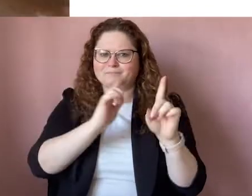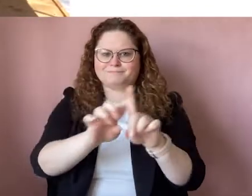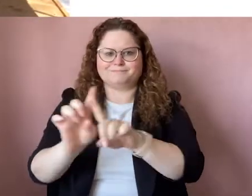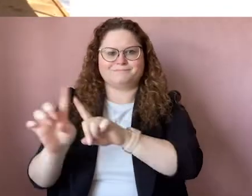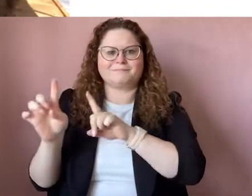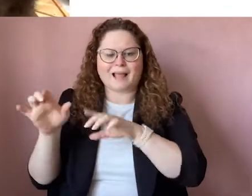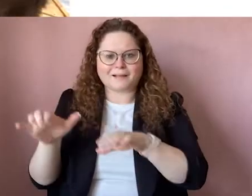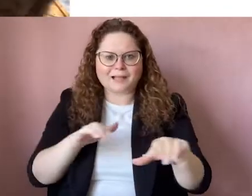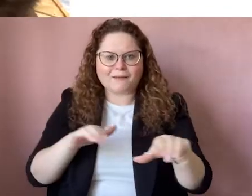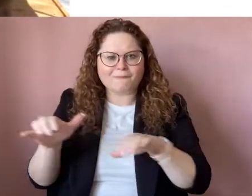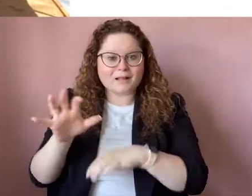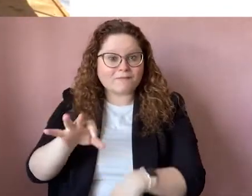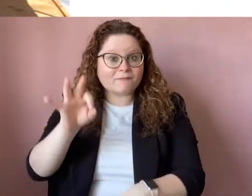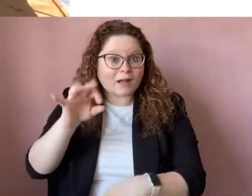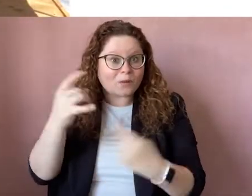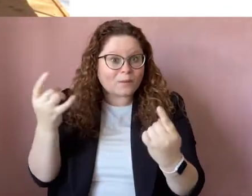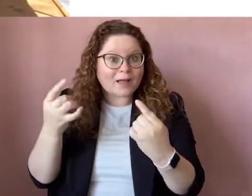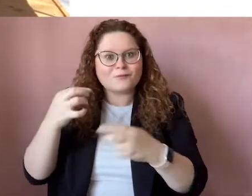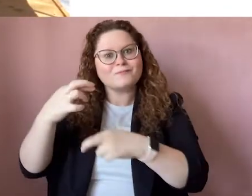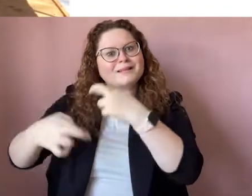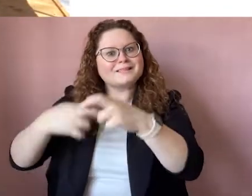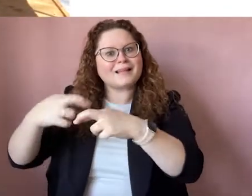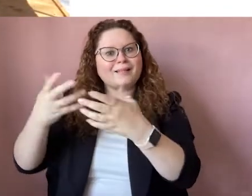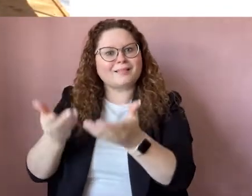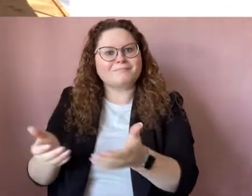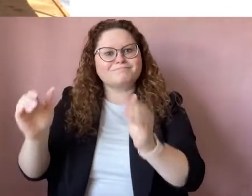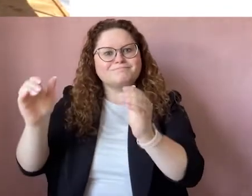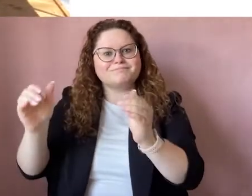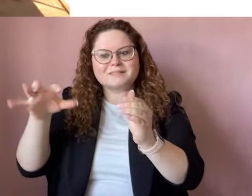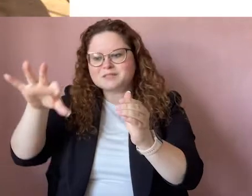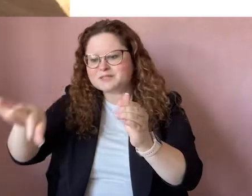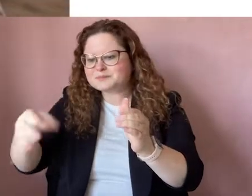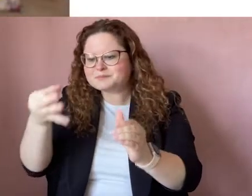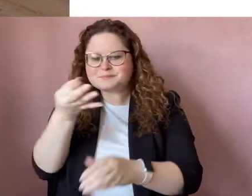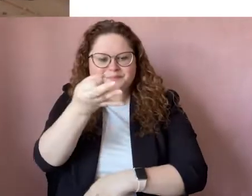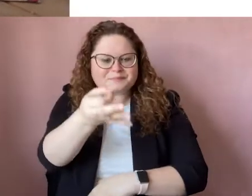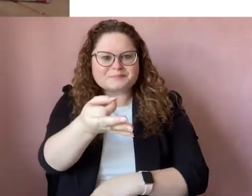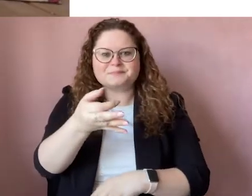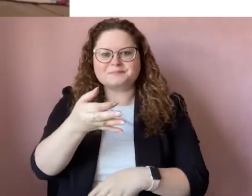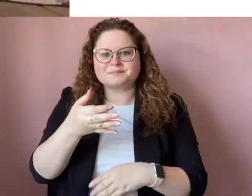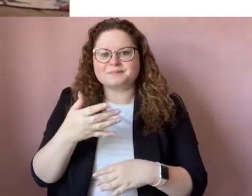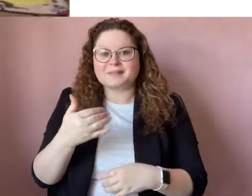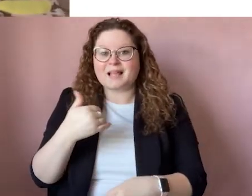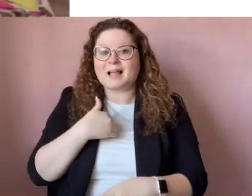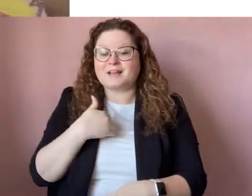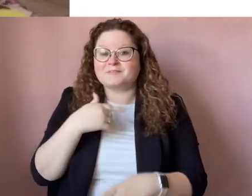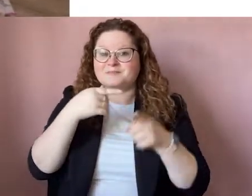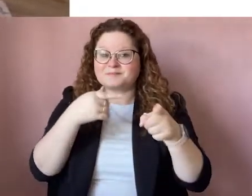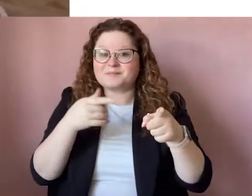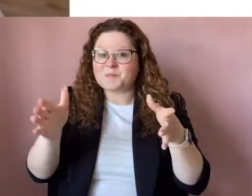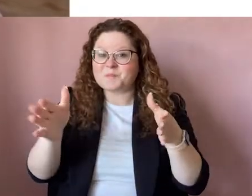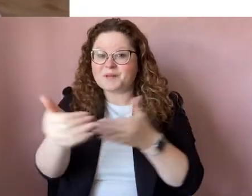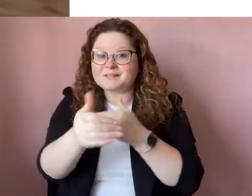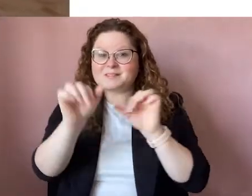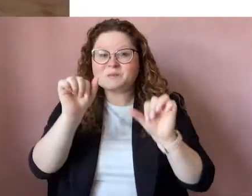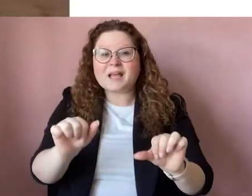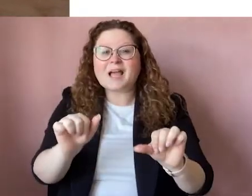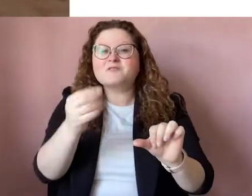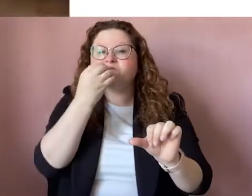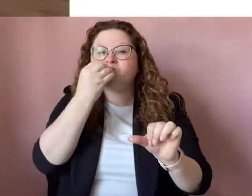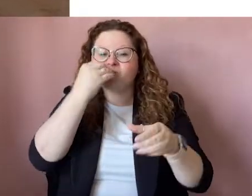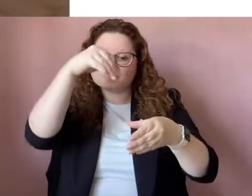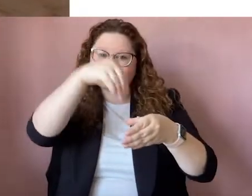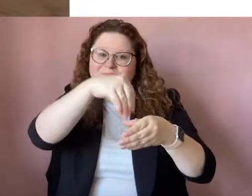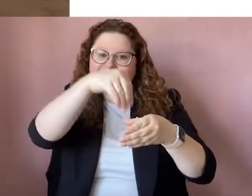your recycling bin. I've brought a cardboard box that you can hide some kibble in as well. This